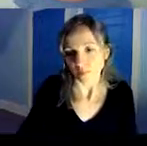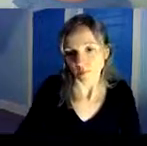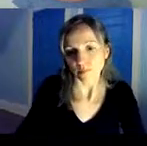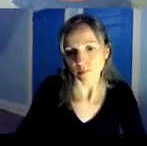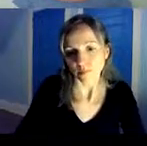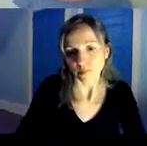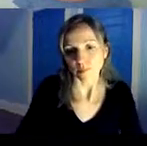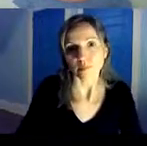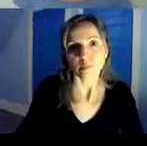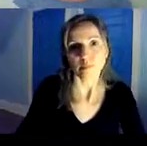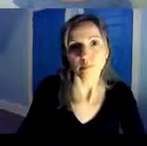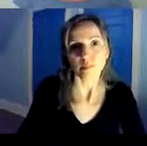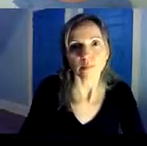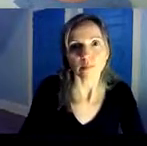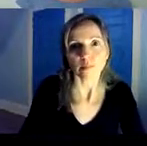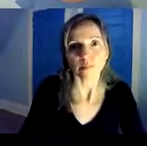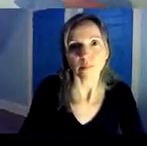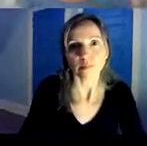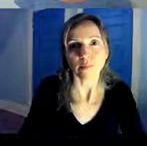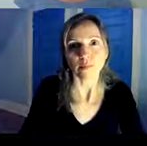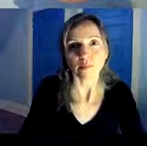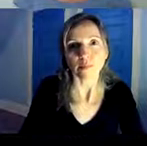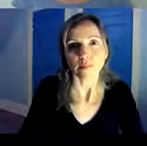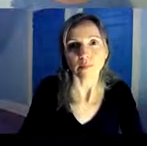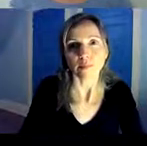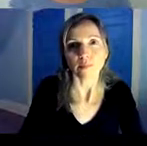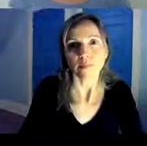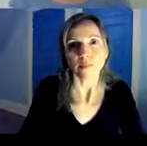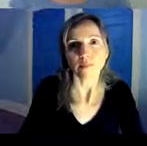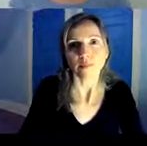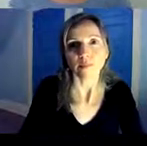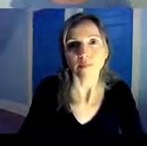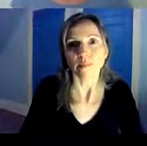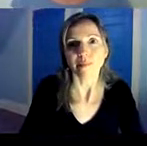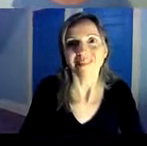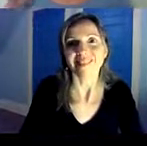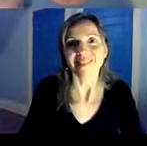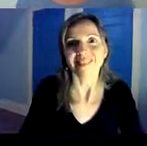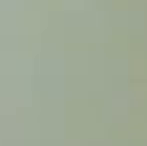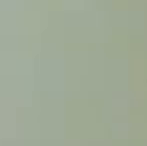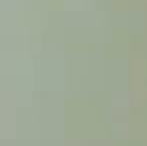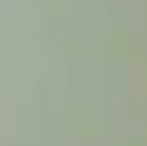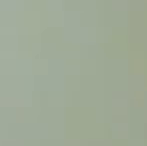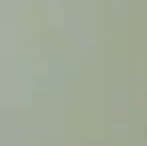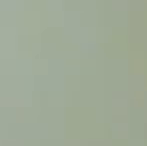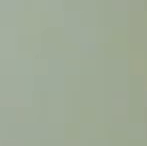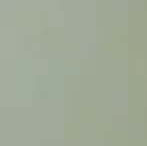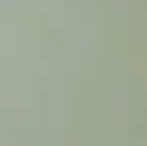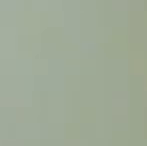some questions. But before I do, I realized for my first webinar ever, I forgot to introduce myself. So I should just say hello. I'm Sarah